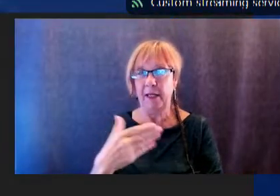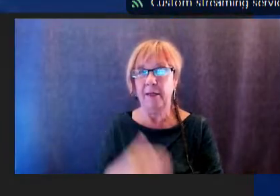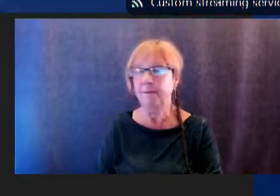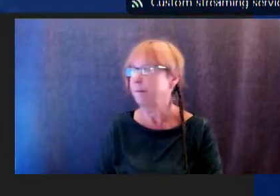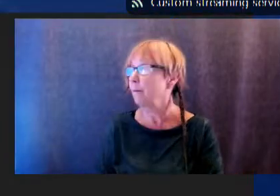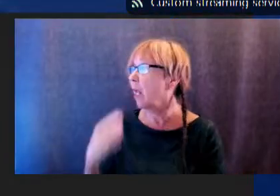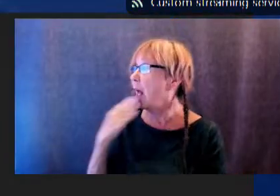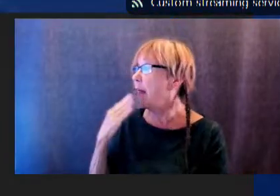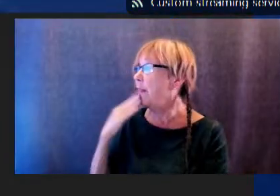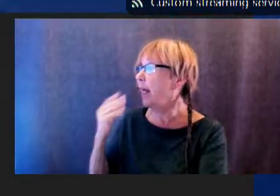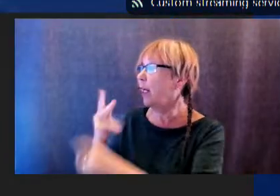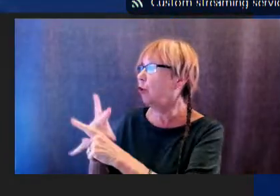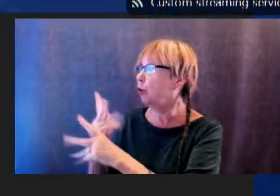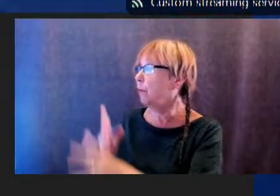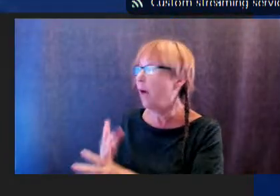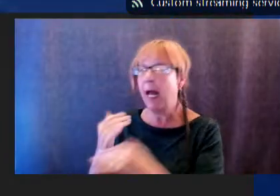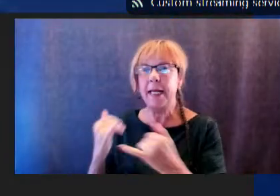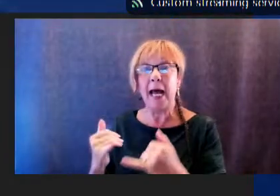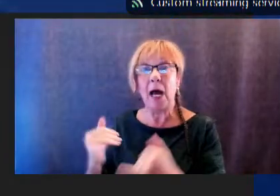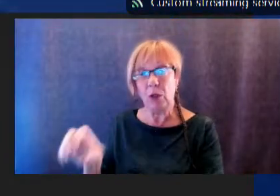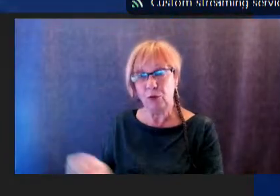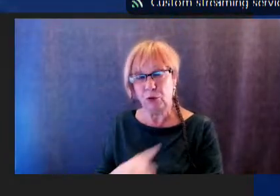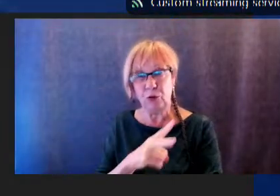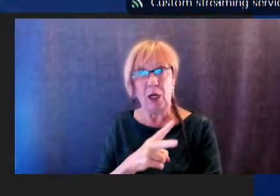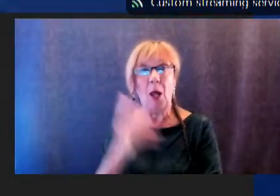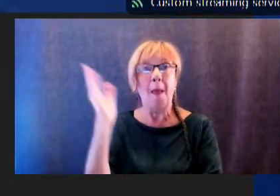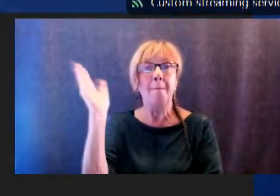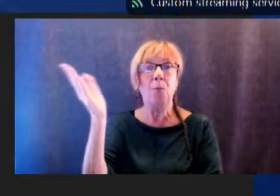Thank you, Supervisor. And now we transition to our